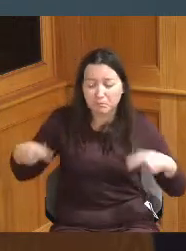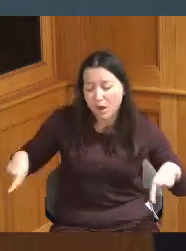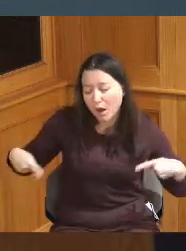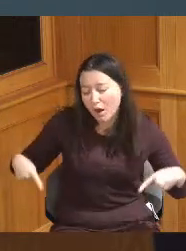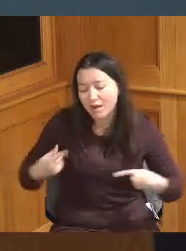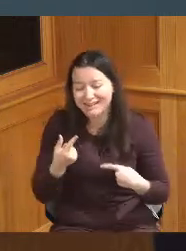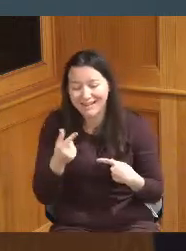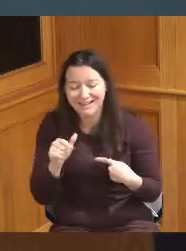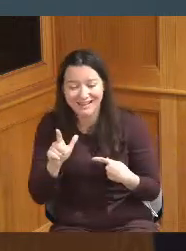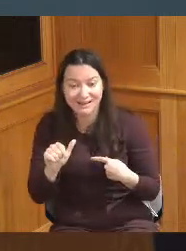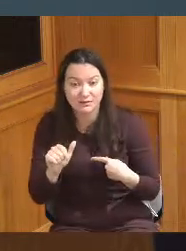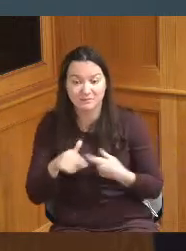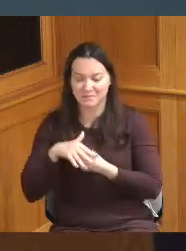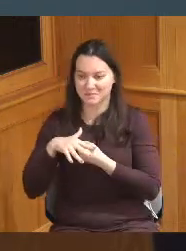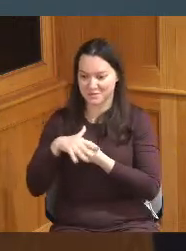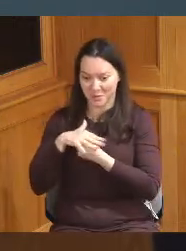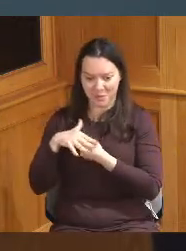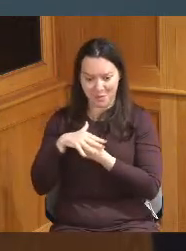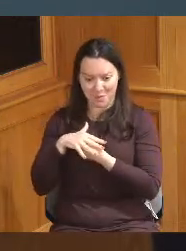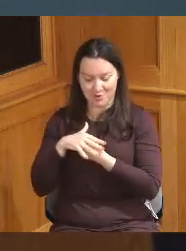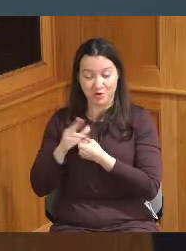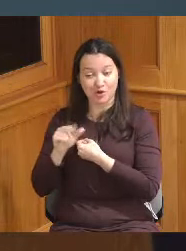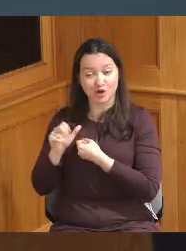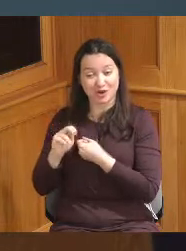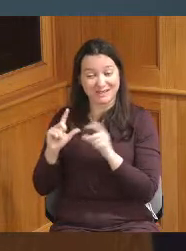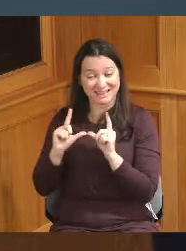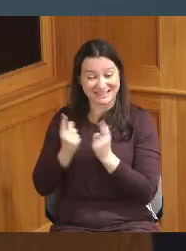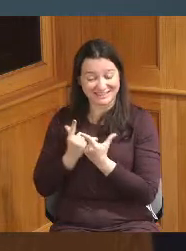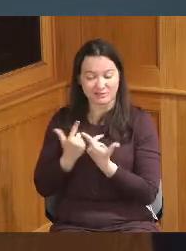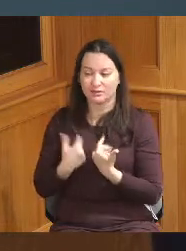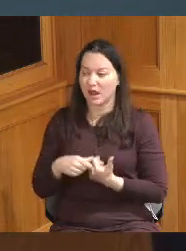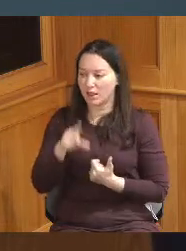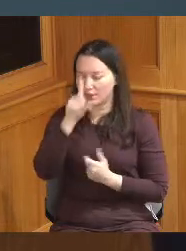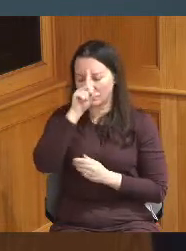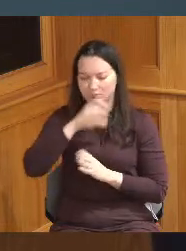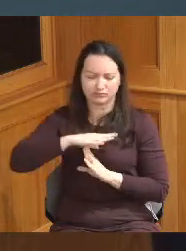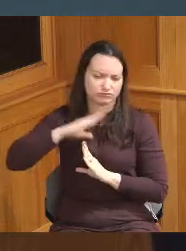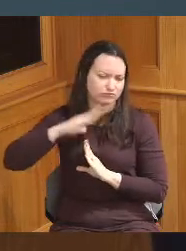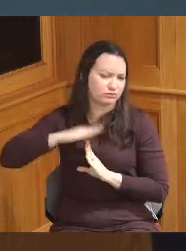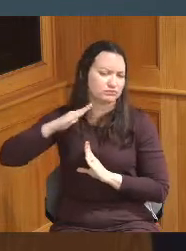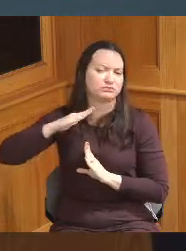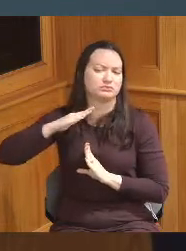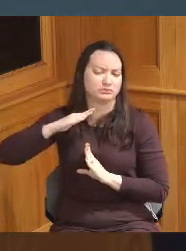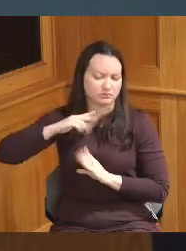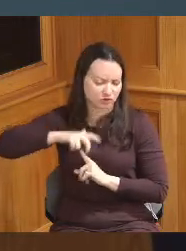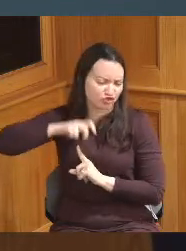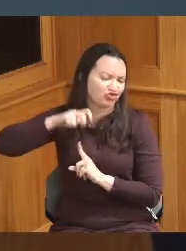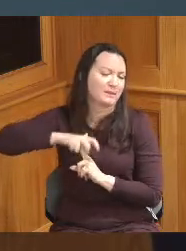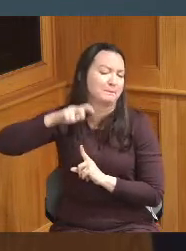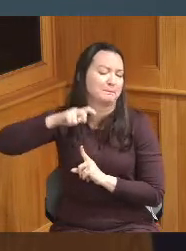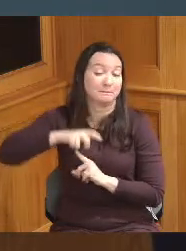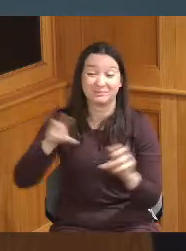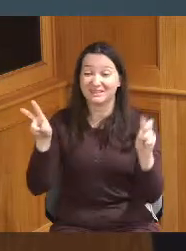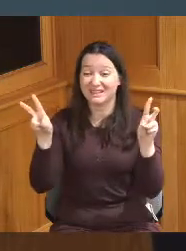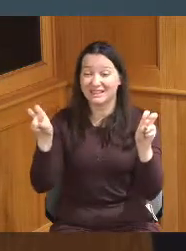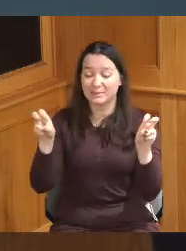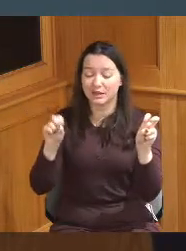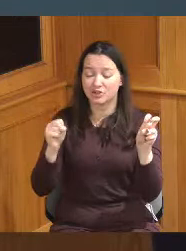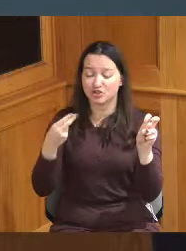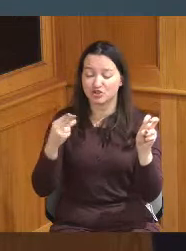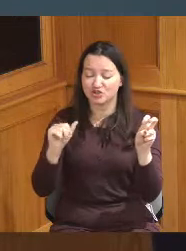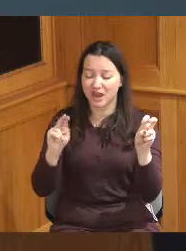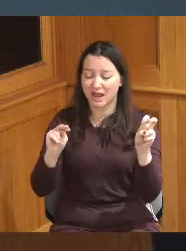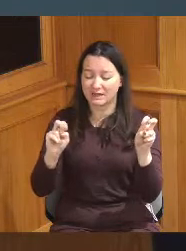our local Urban League, I think, topped it off. And the theme was Shine Bright